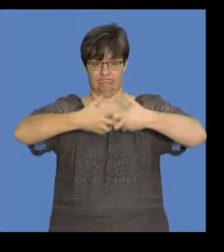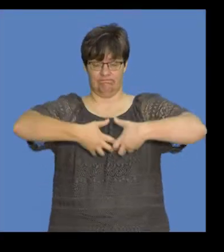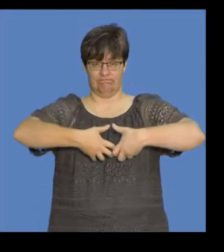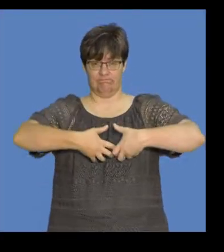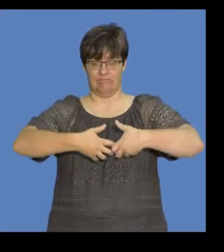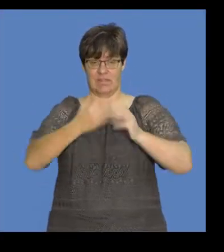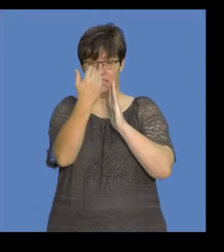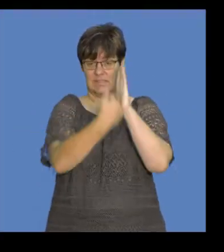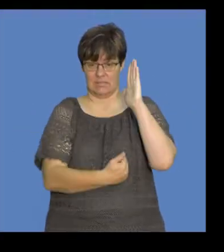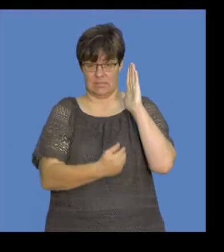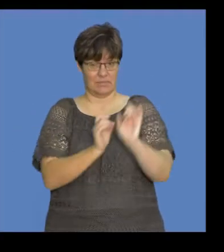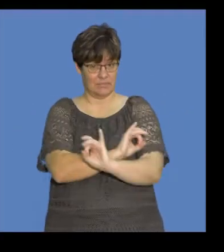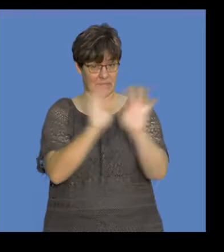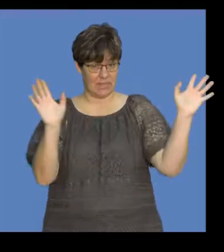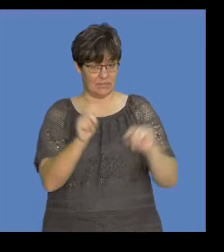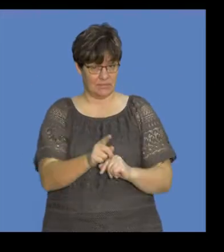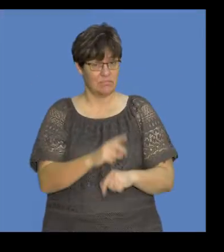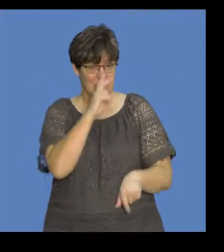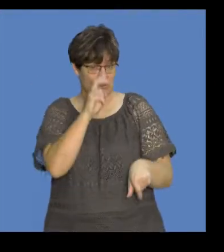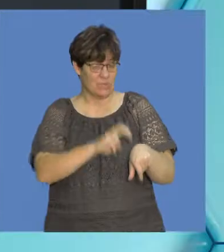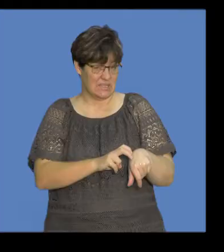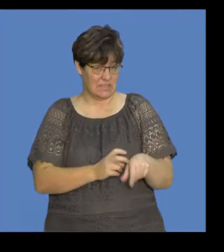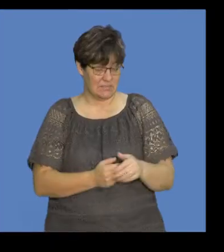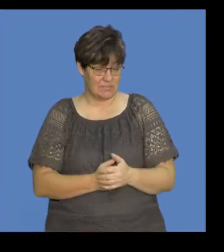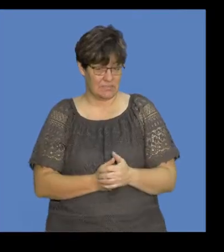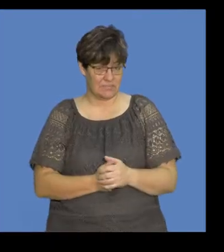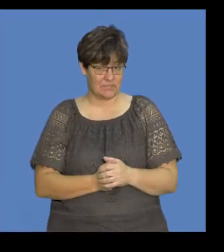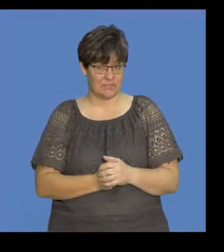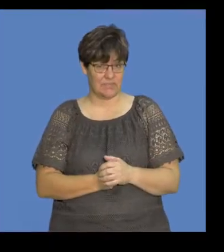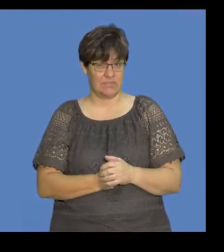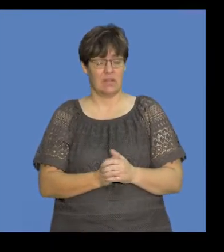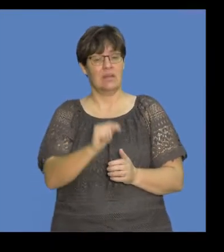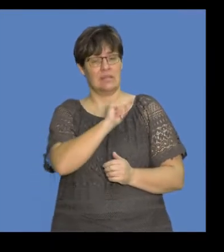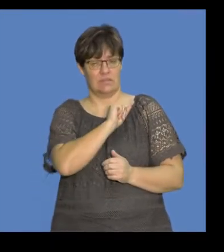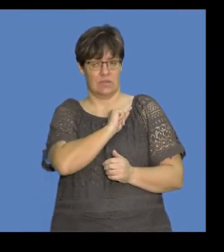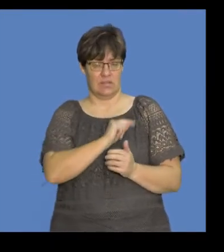statement. Clear? So you can see the need, right? Therefore,